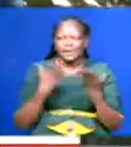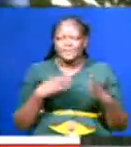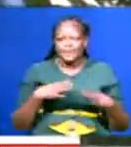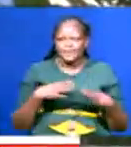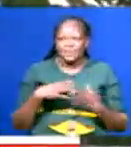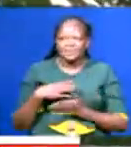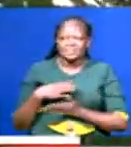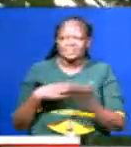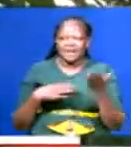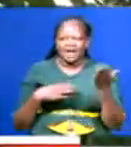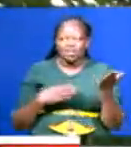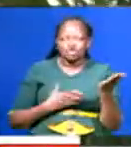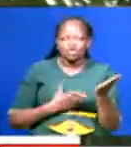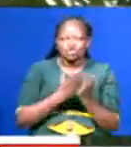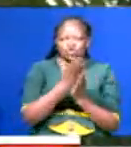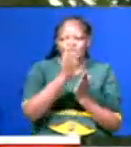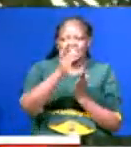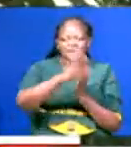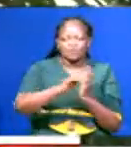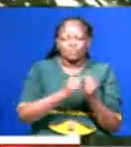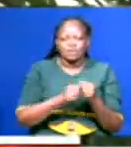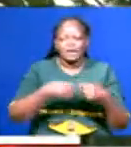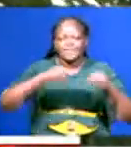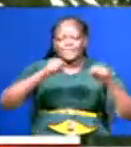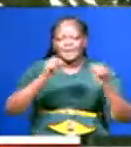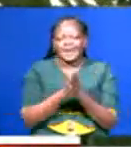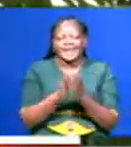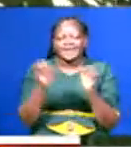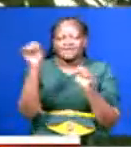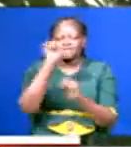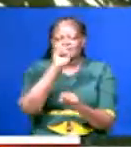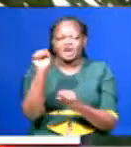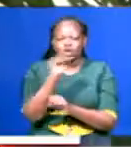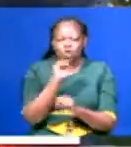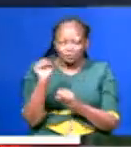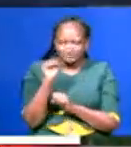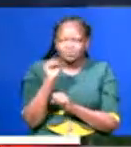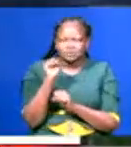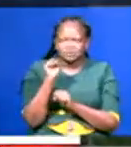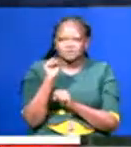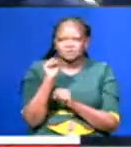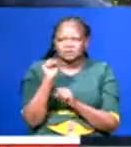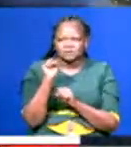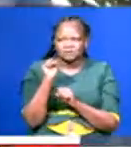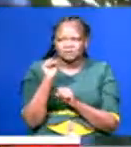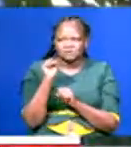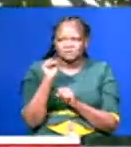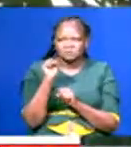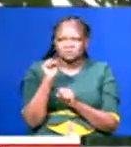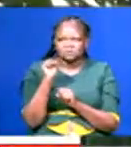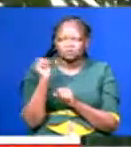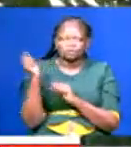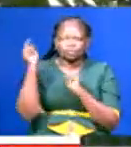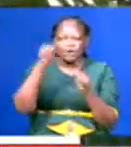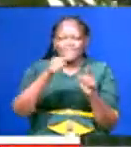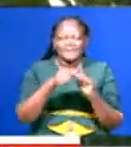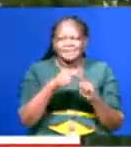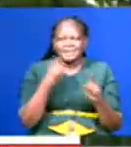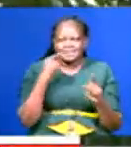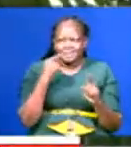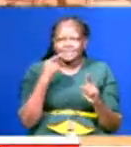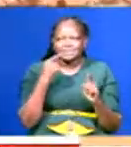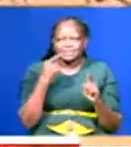through Kainuk with motorbikes and vehicles, beeping security there to come and kill the innocent